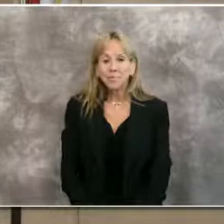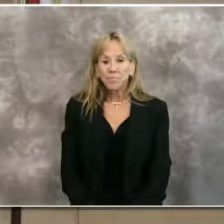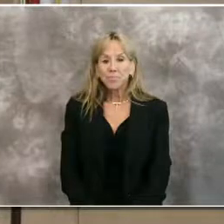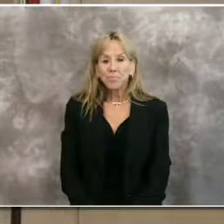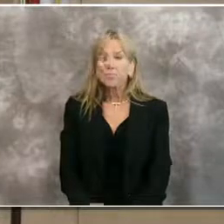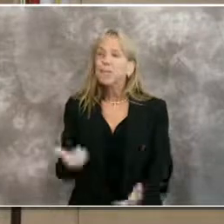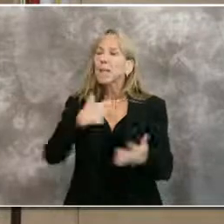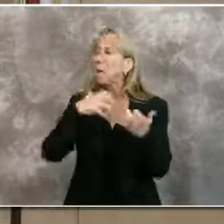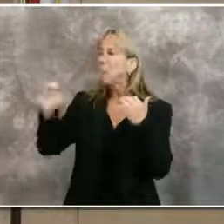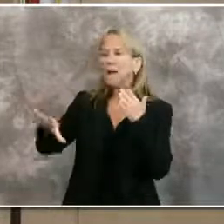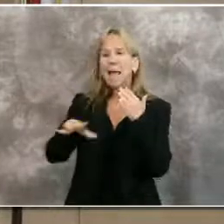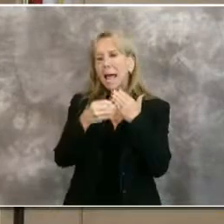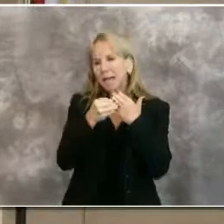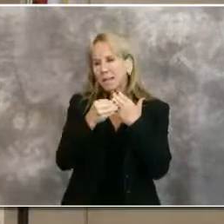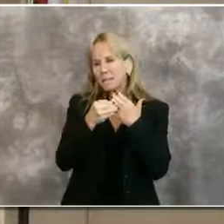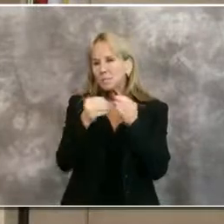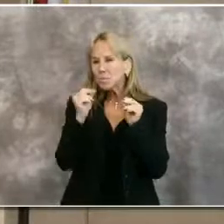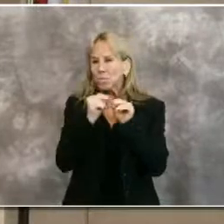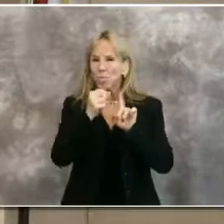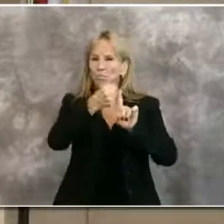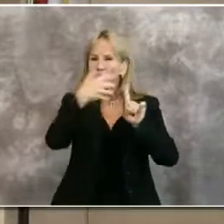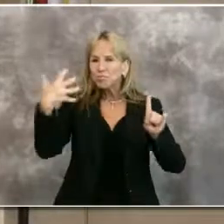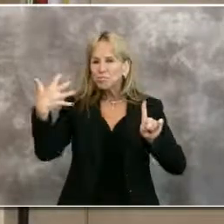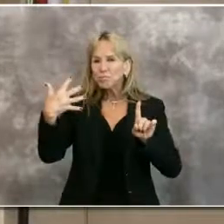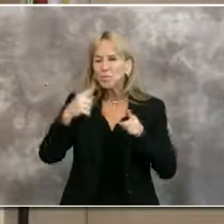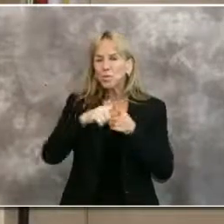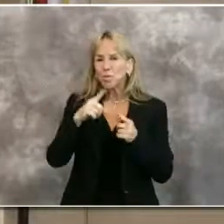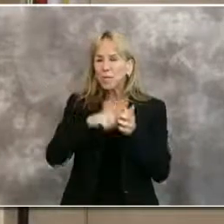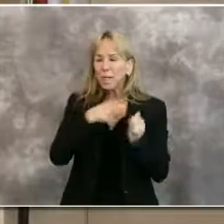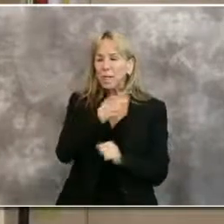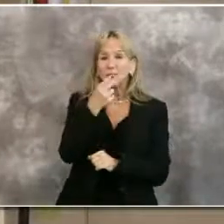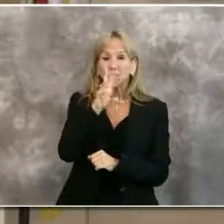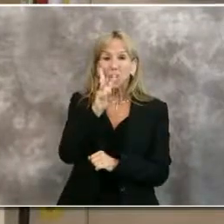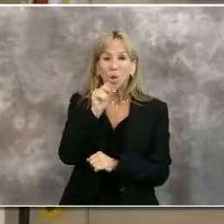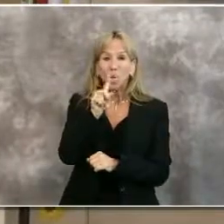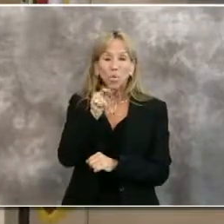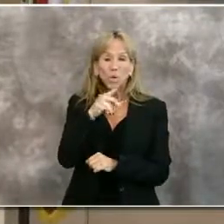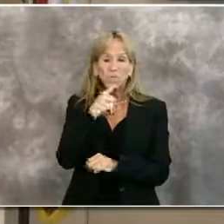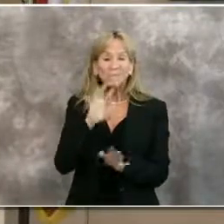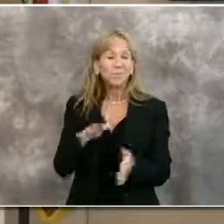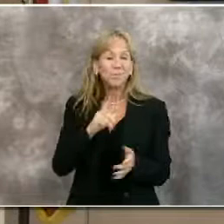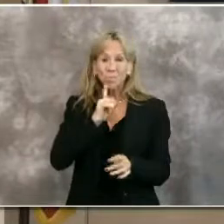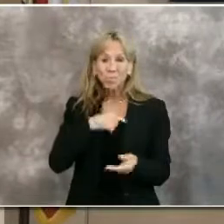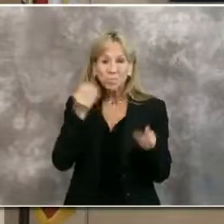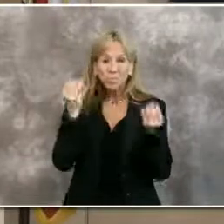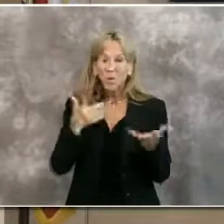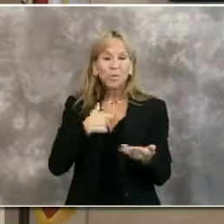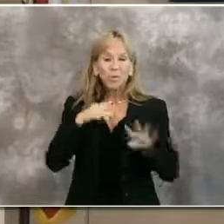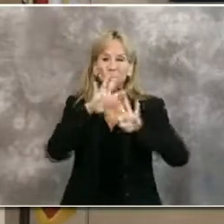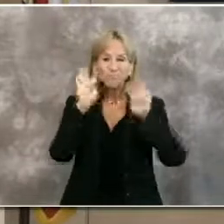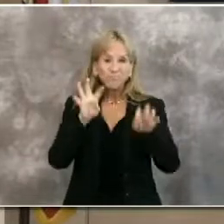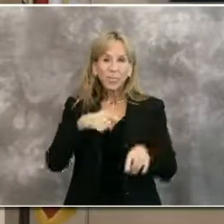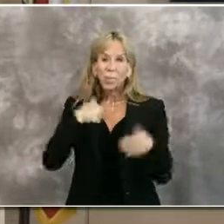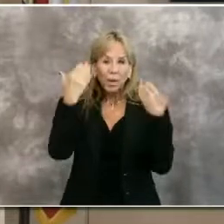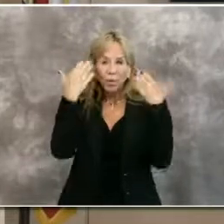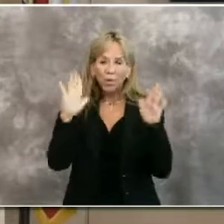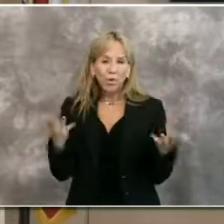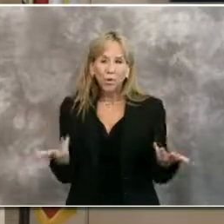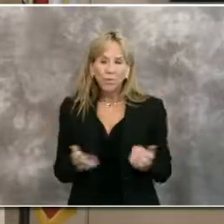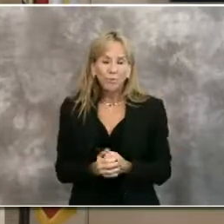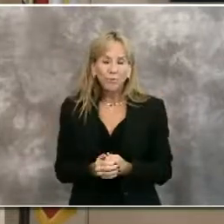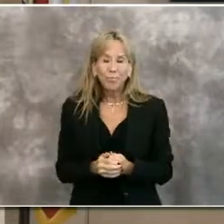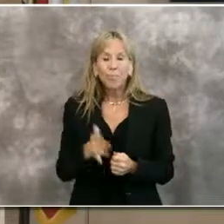Yeah, just to add to Dr. Wooten's statement, we really don't know. And it's upon the manufacturers of